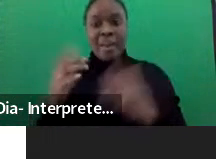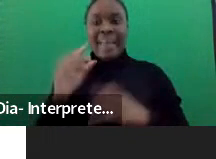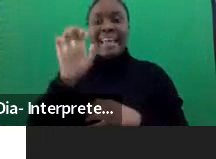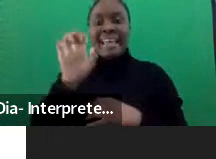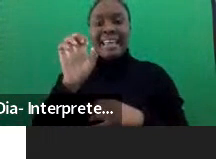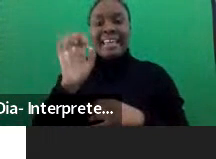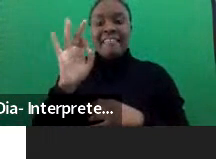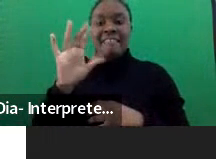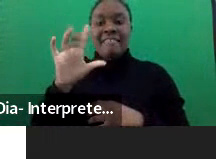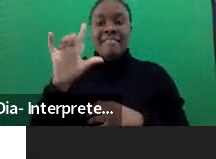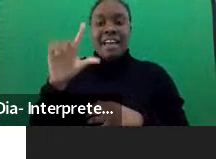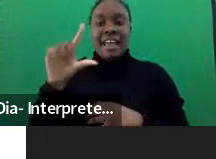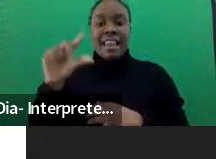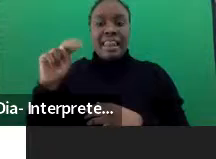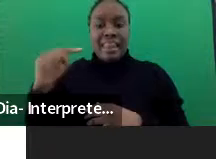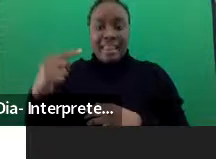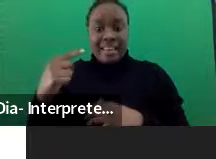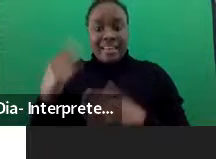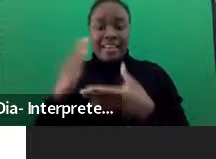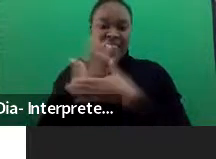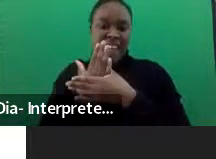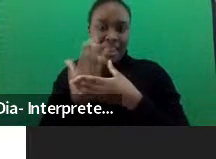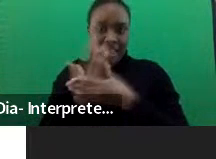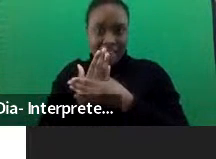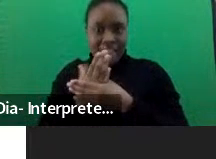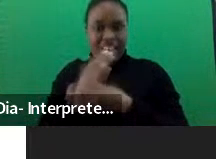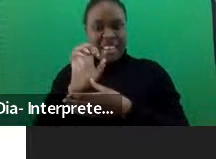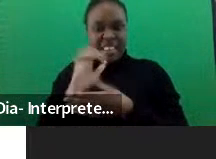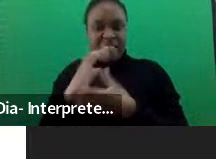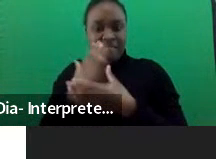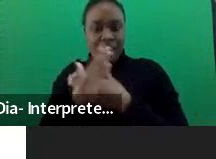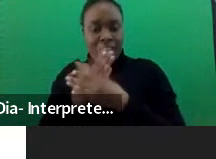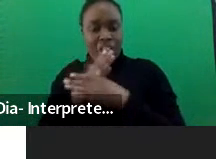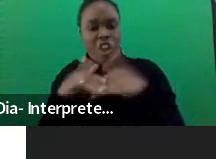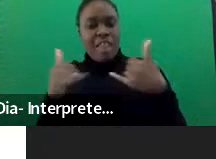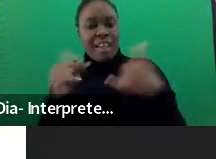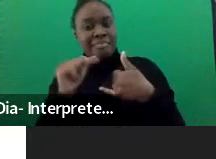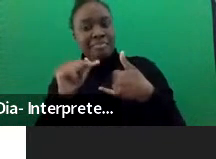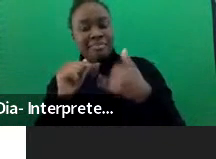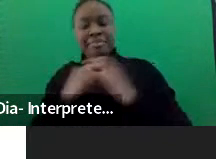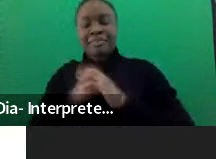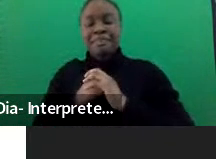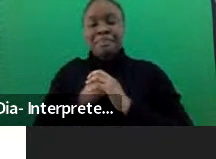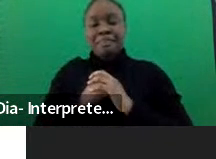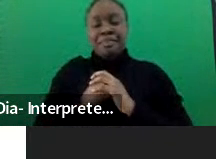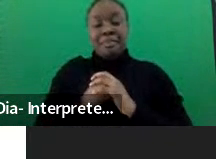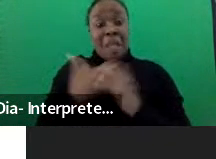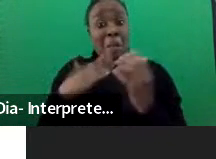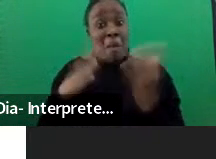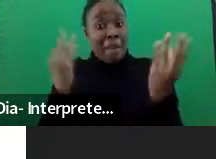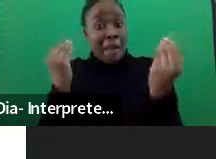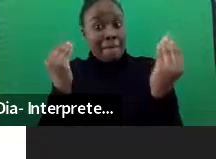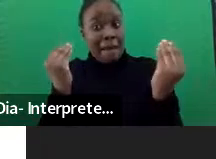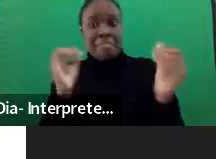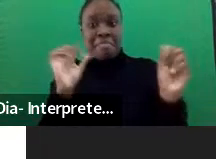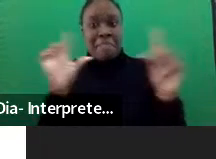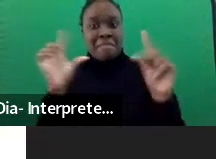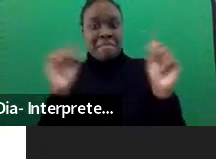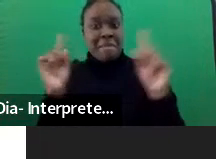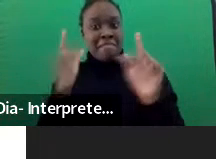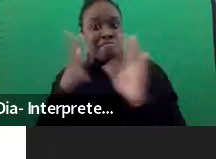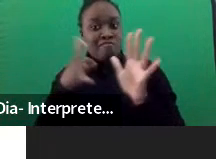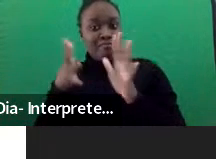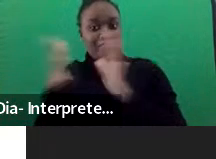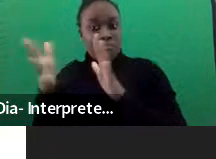capability. Program Director, I think it is worth sharing these figures. To date, since